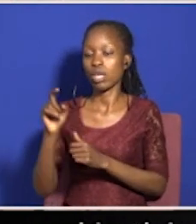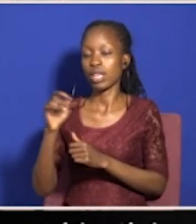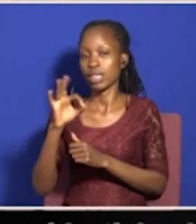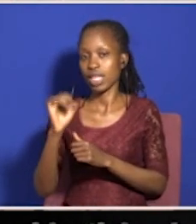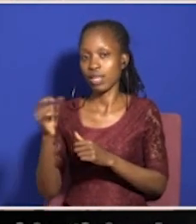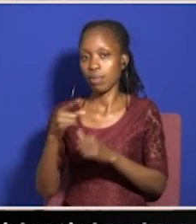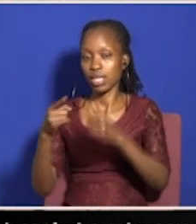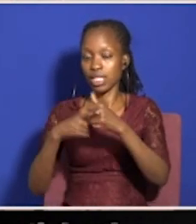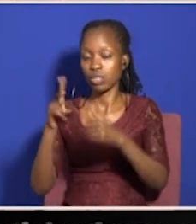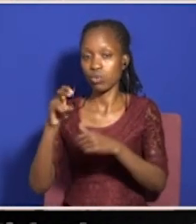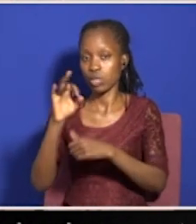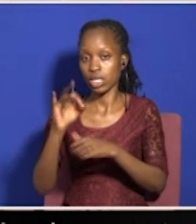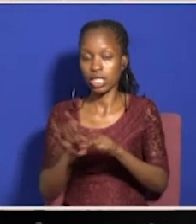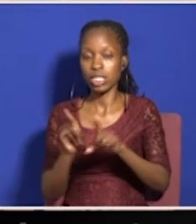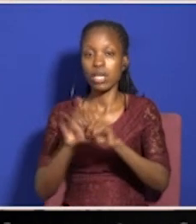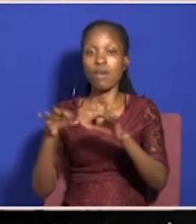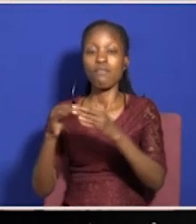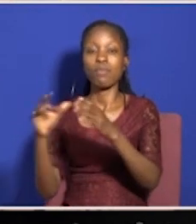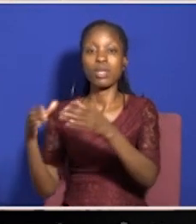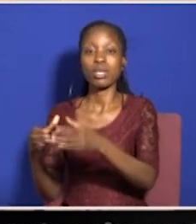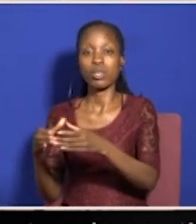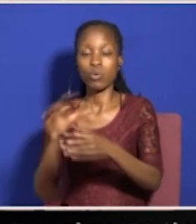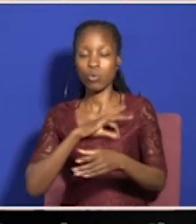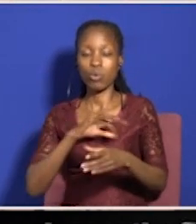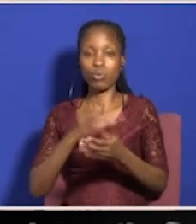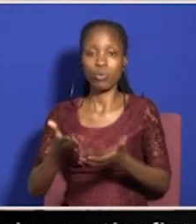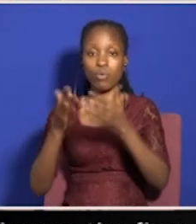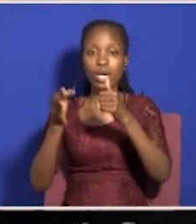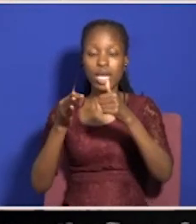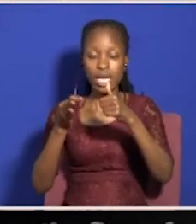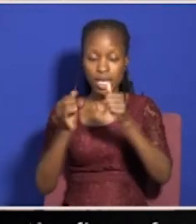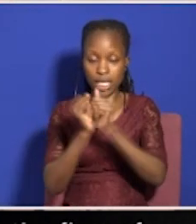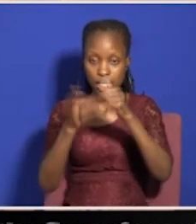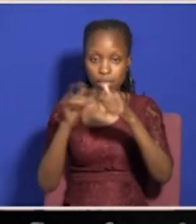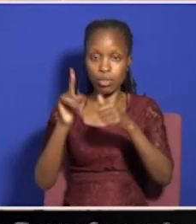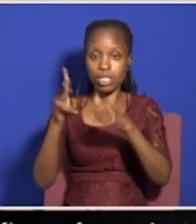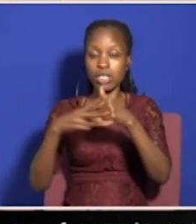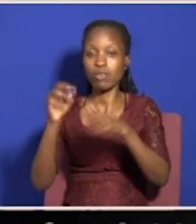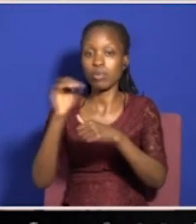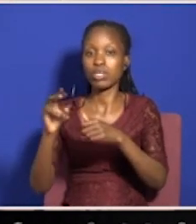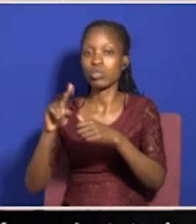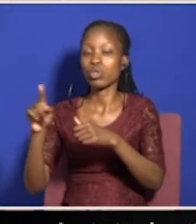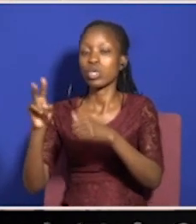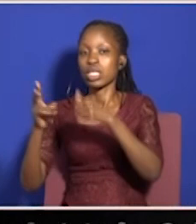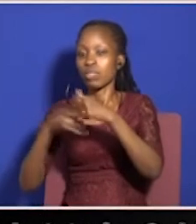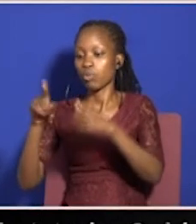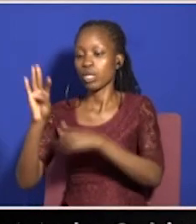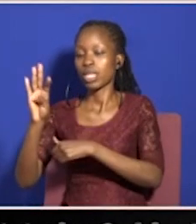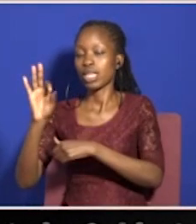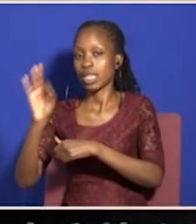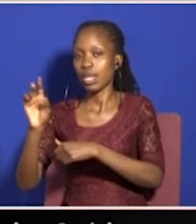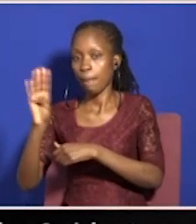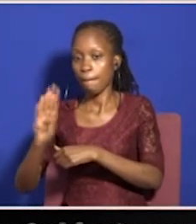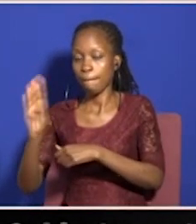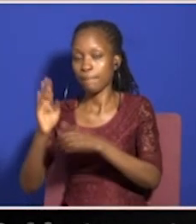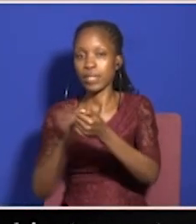June 2023. Family Group interest income rose by 18.7% to 7.3 billion shillings,